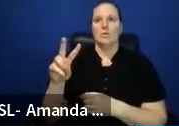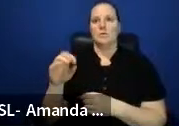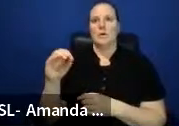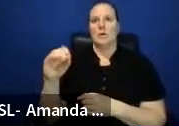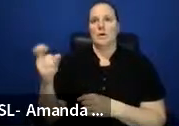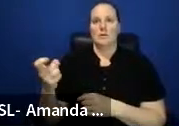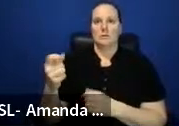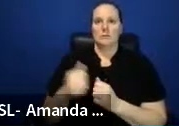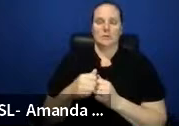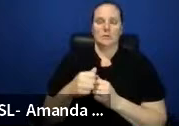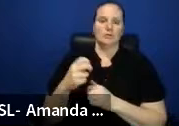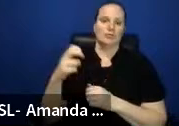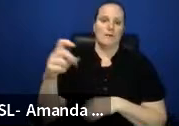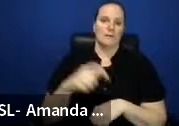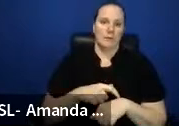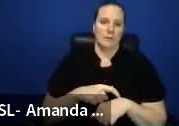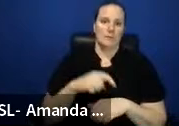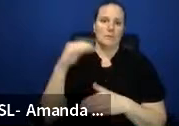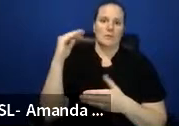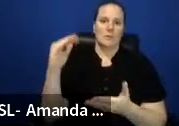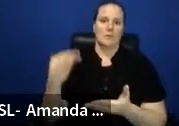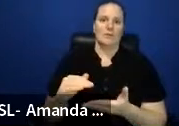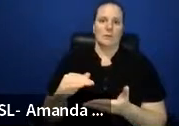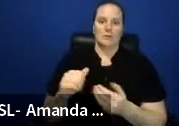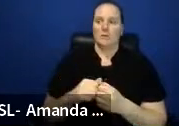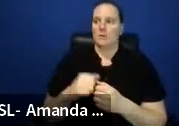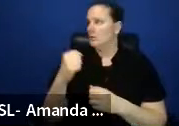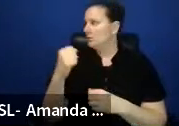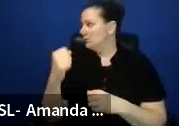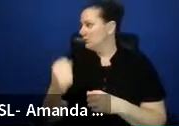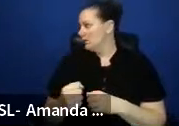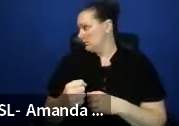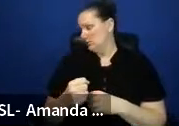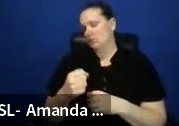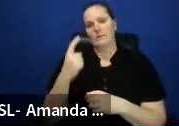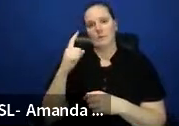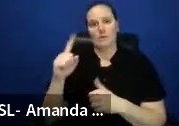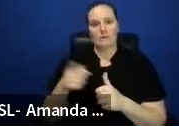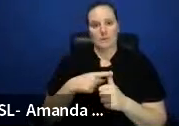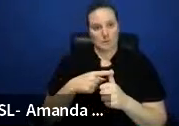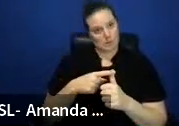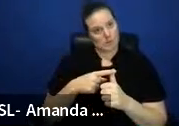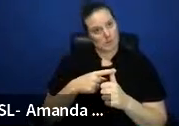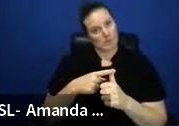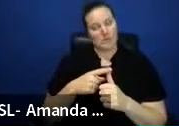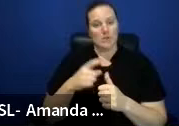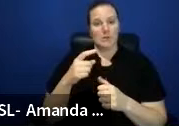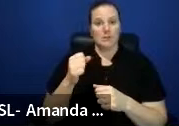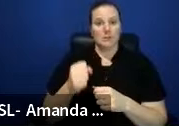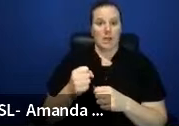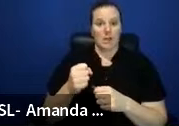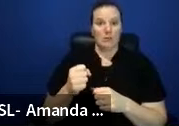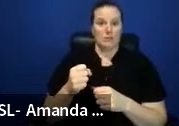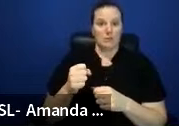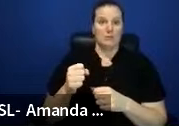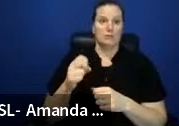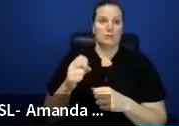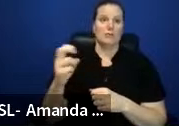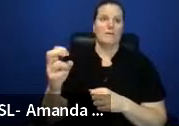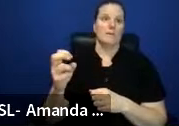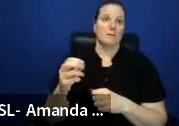build condition. So the decrease in the southbound, let's talk about southbound first. So the southbound travel times will reduce by